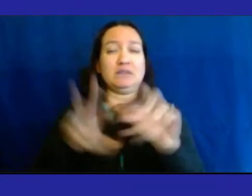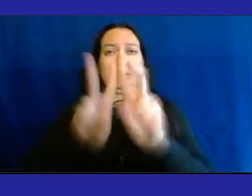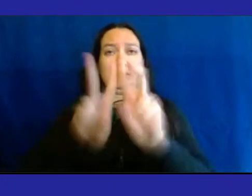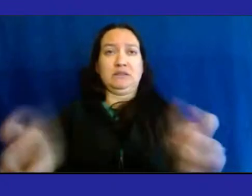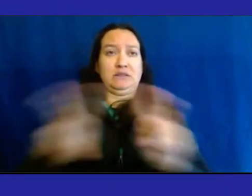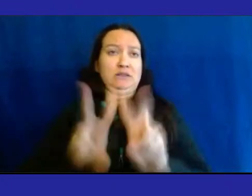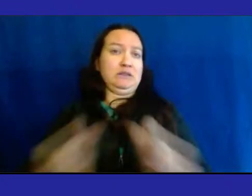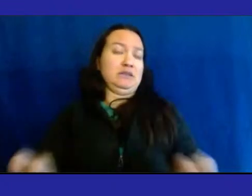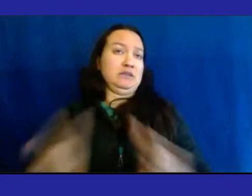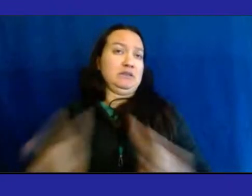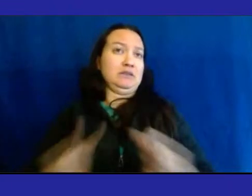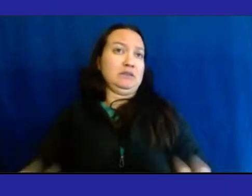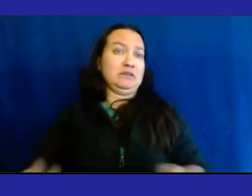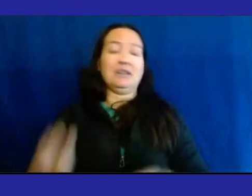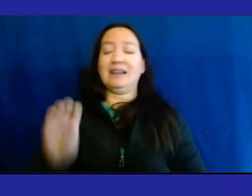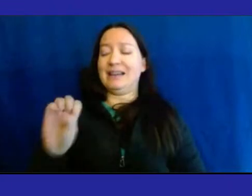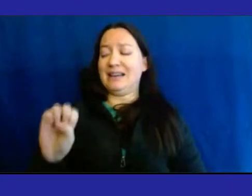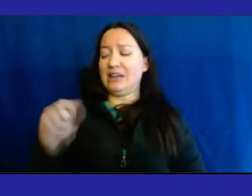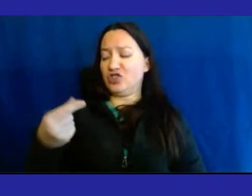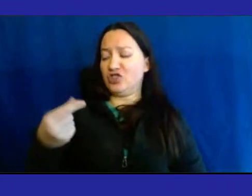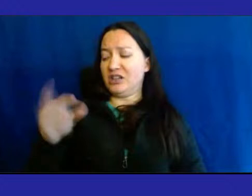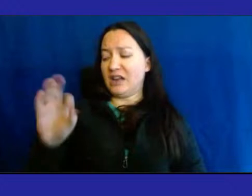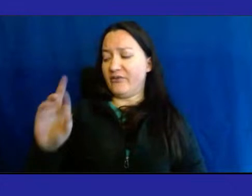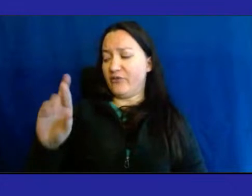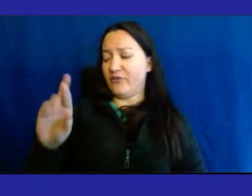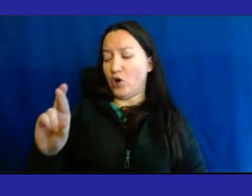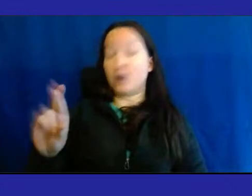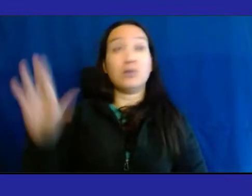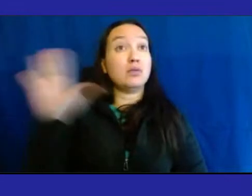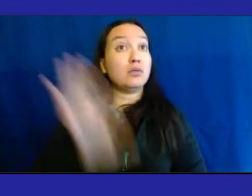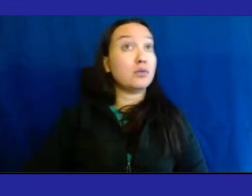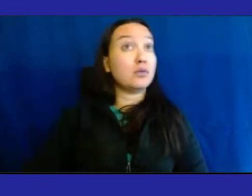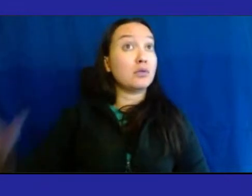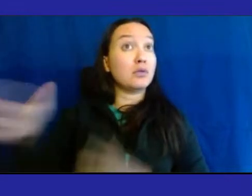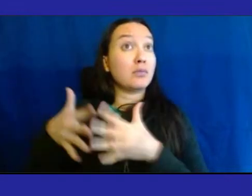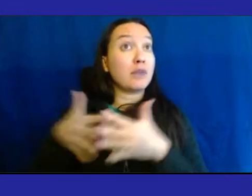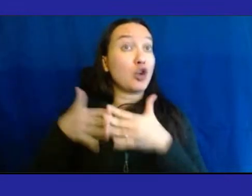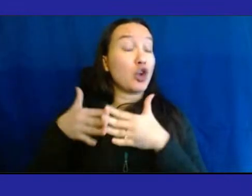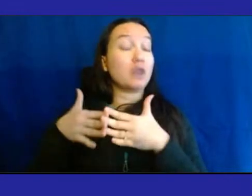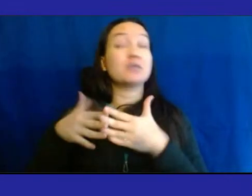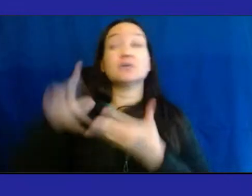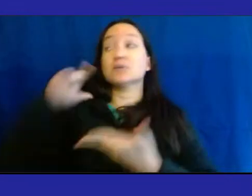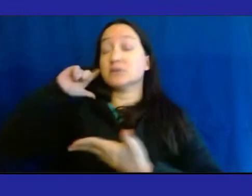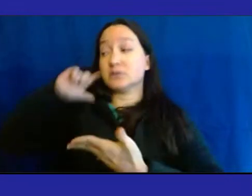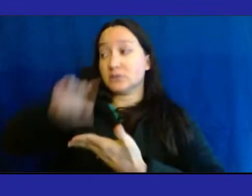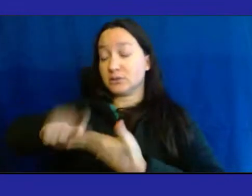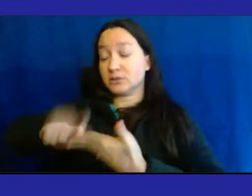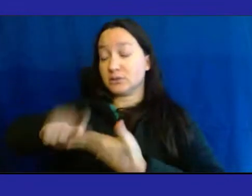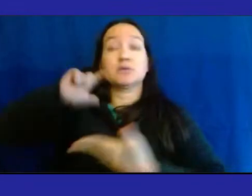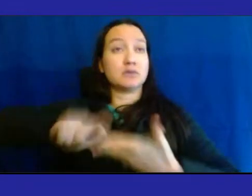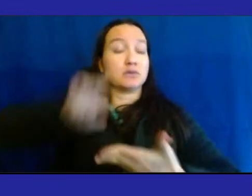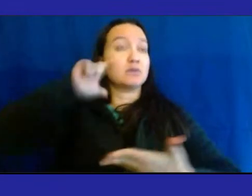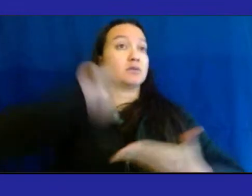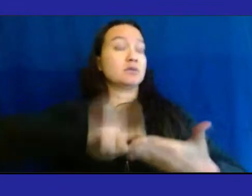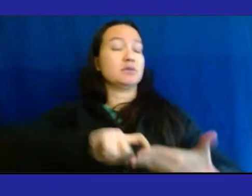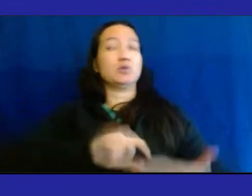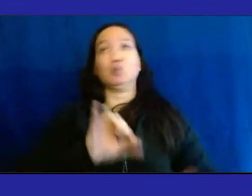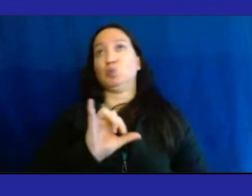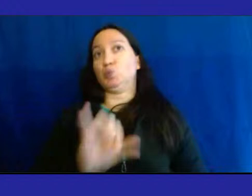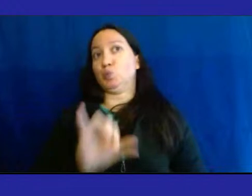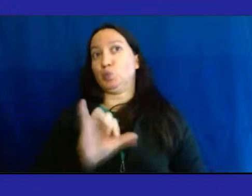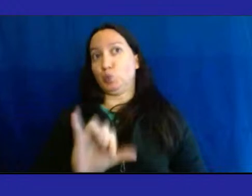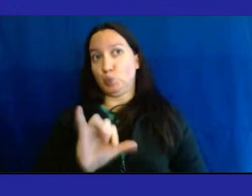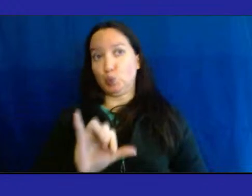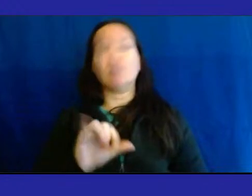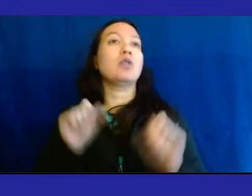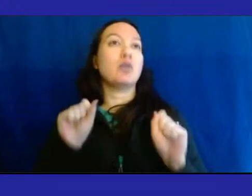reevaluation of the EGFR algorithm. And across the country, we are acknowledging that there is likely